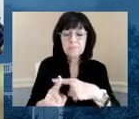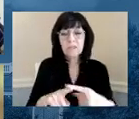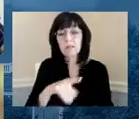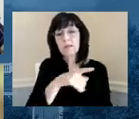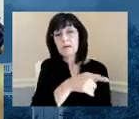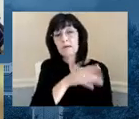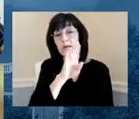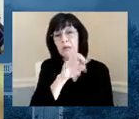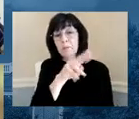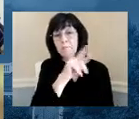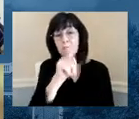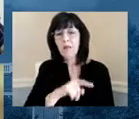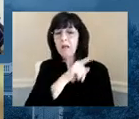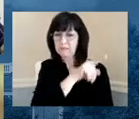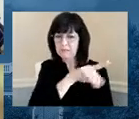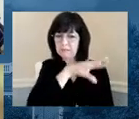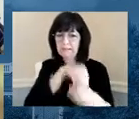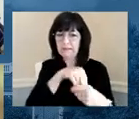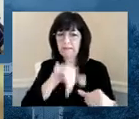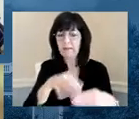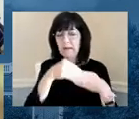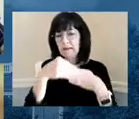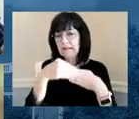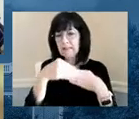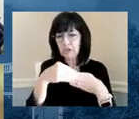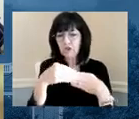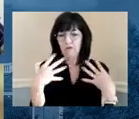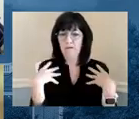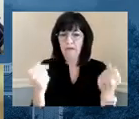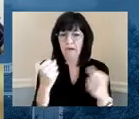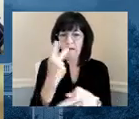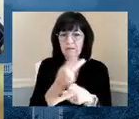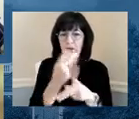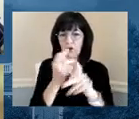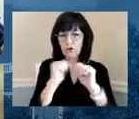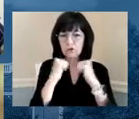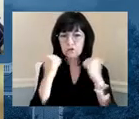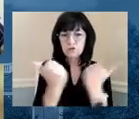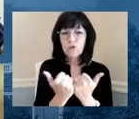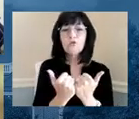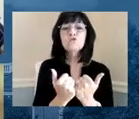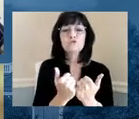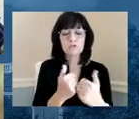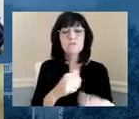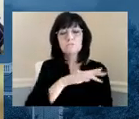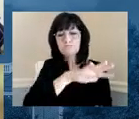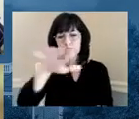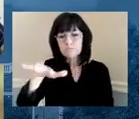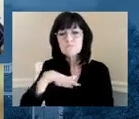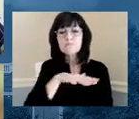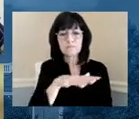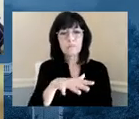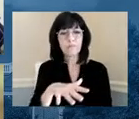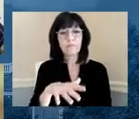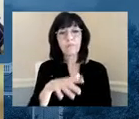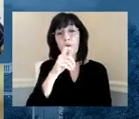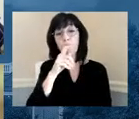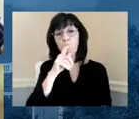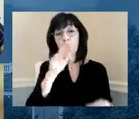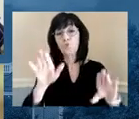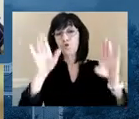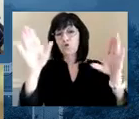his role leading the Delaware Healthcare Association, a great partner with us in the last 15